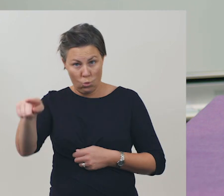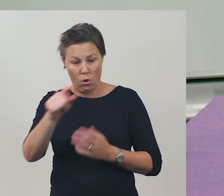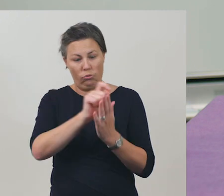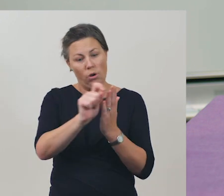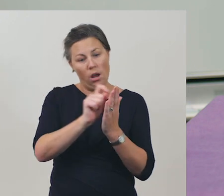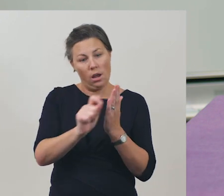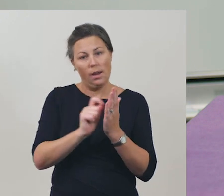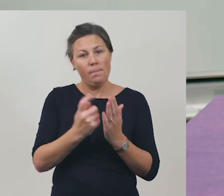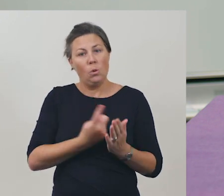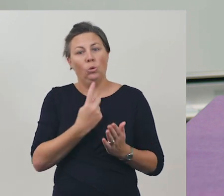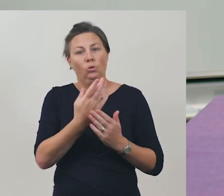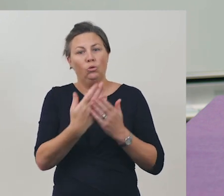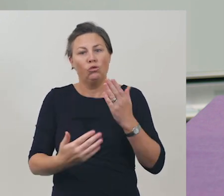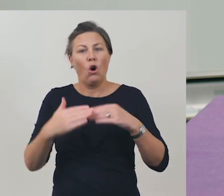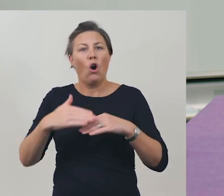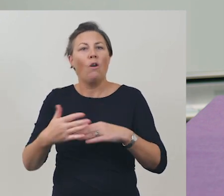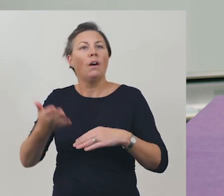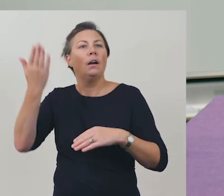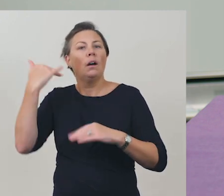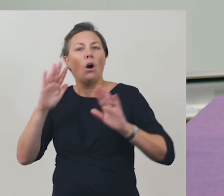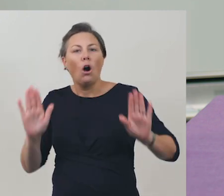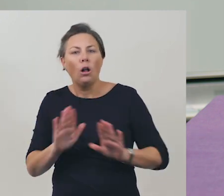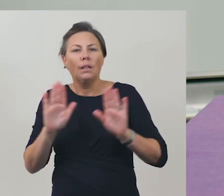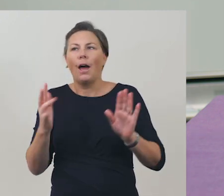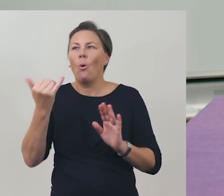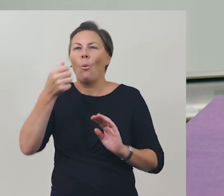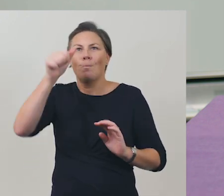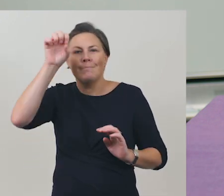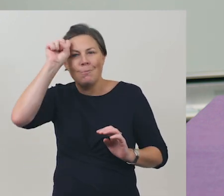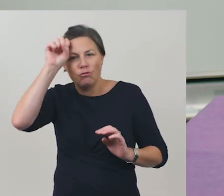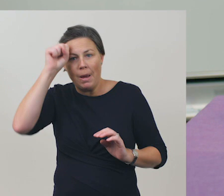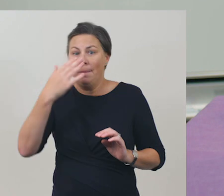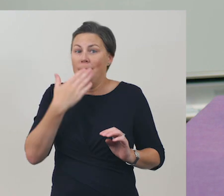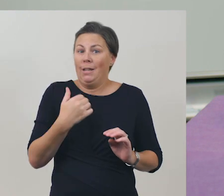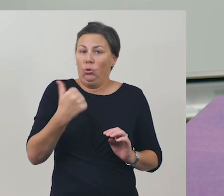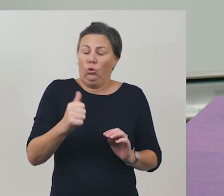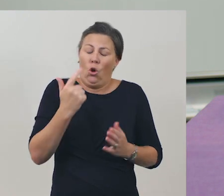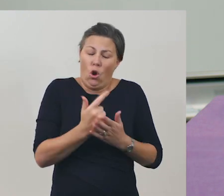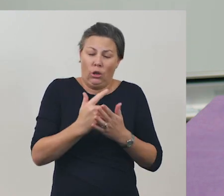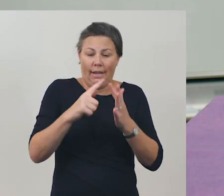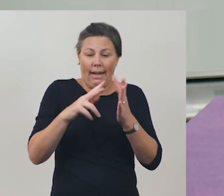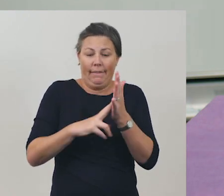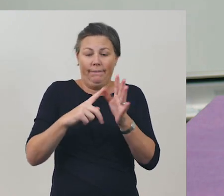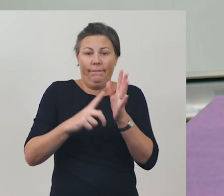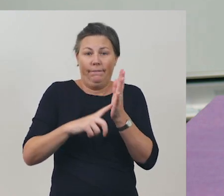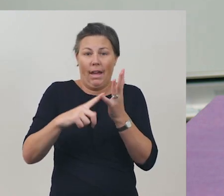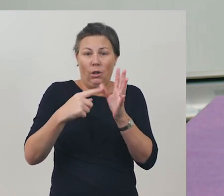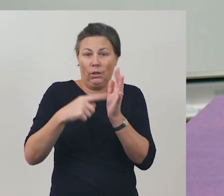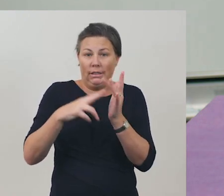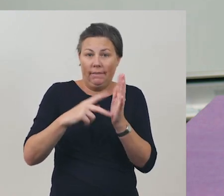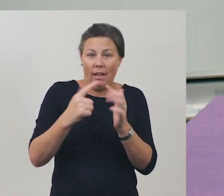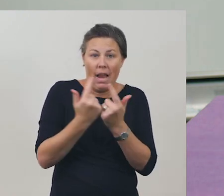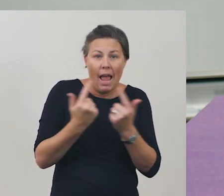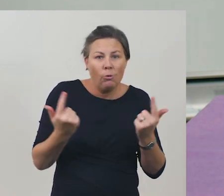past holiday or memorable experience. Be sure to use lots of evaluative language to express opinions about the